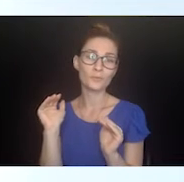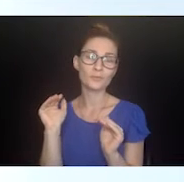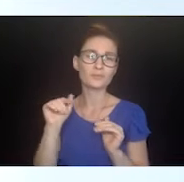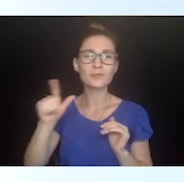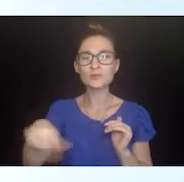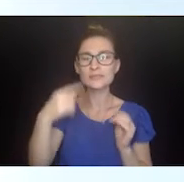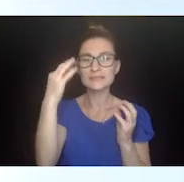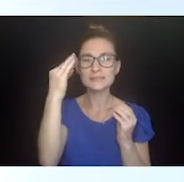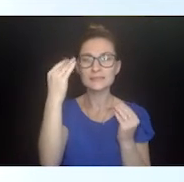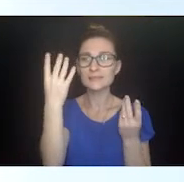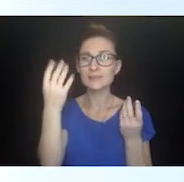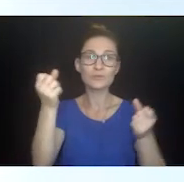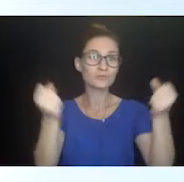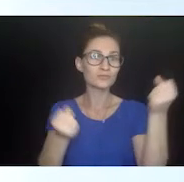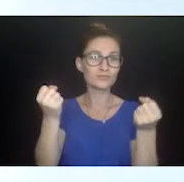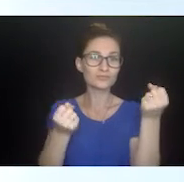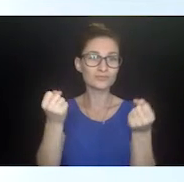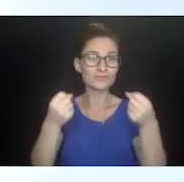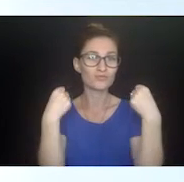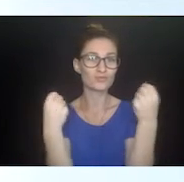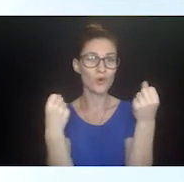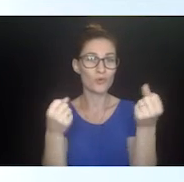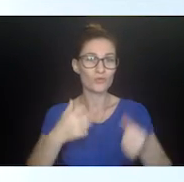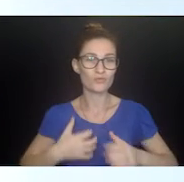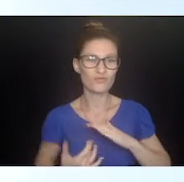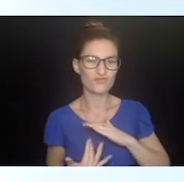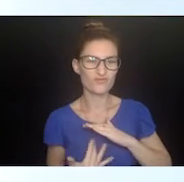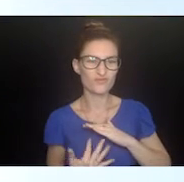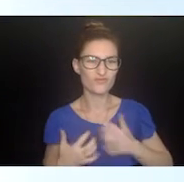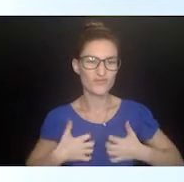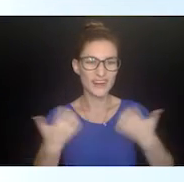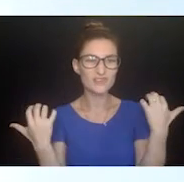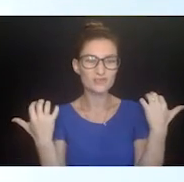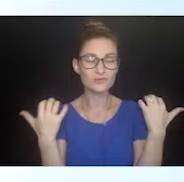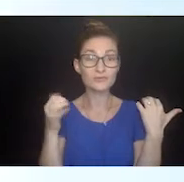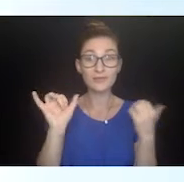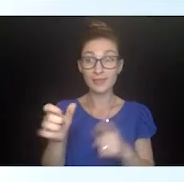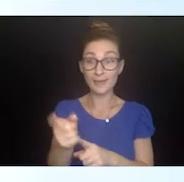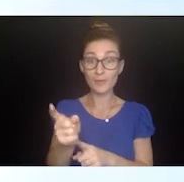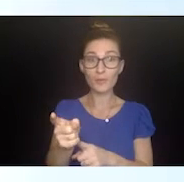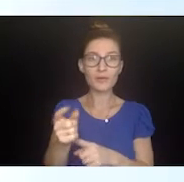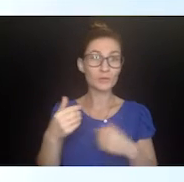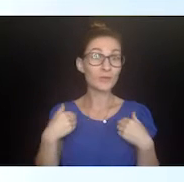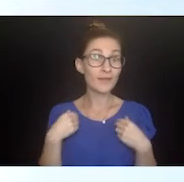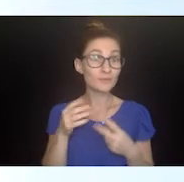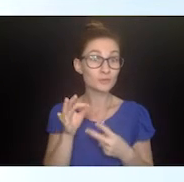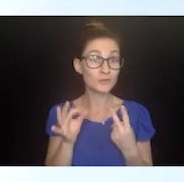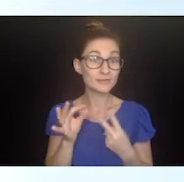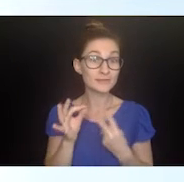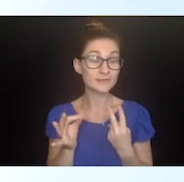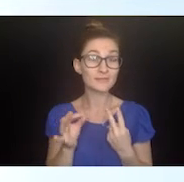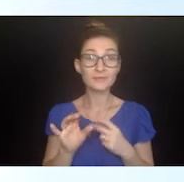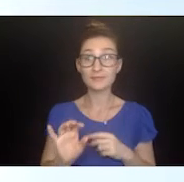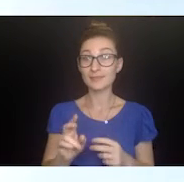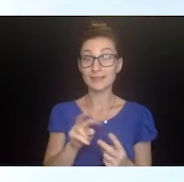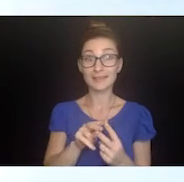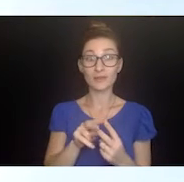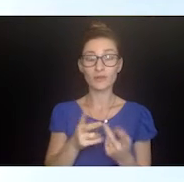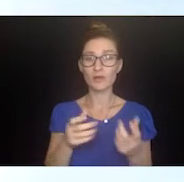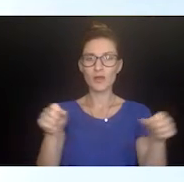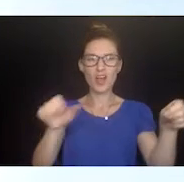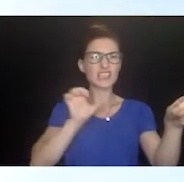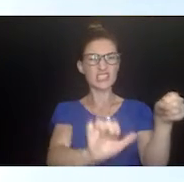Just think about that road rage situation. You have a choice in that moment whether you honk the horn and get really